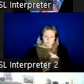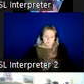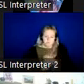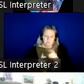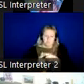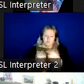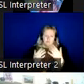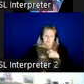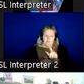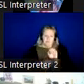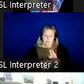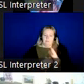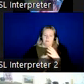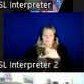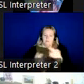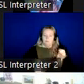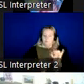Resources.